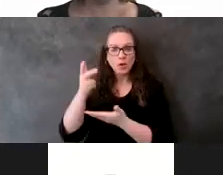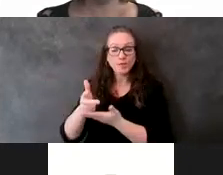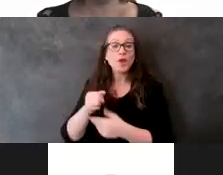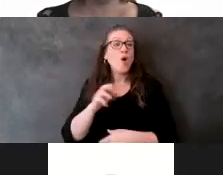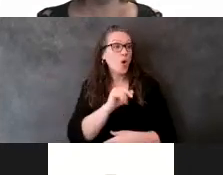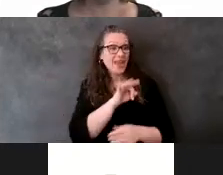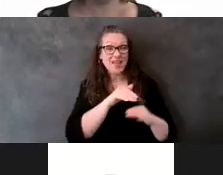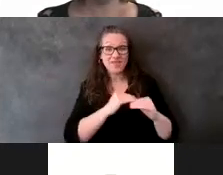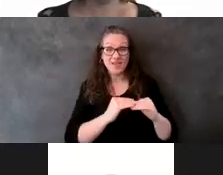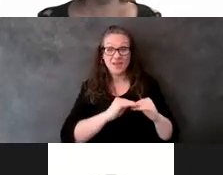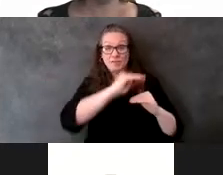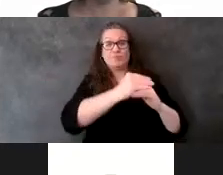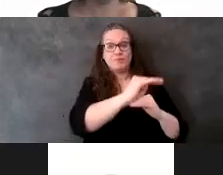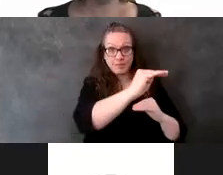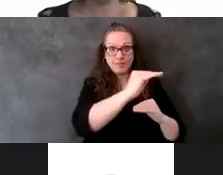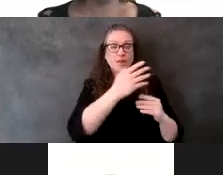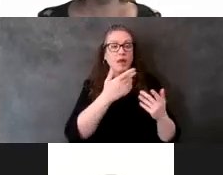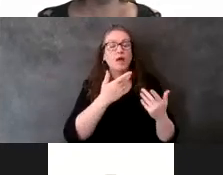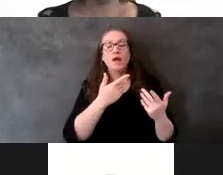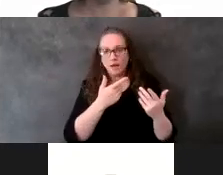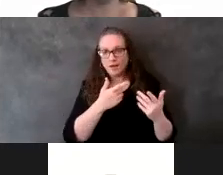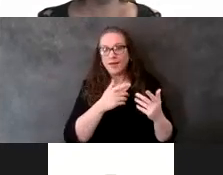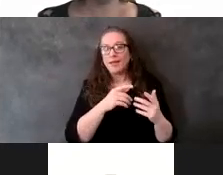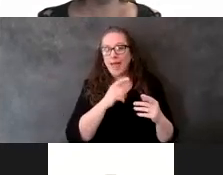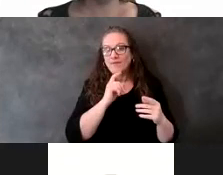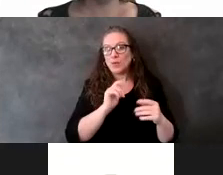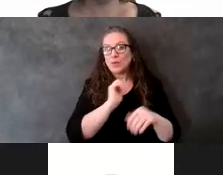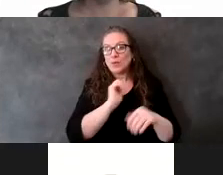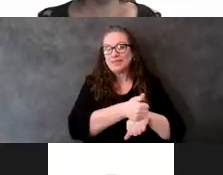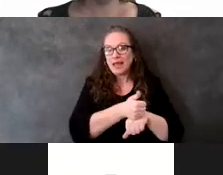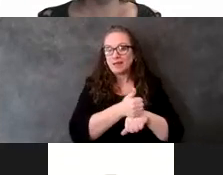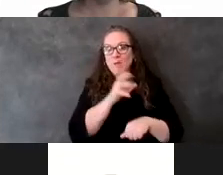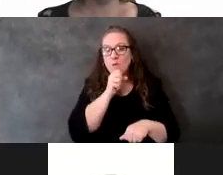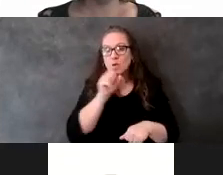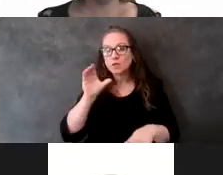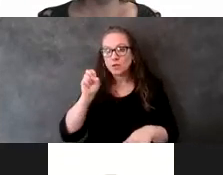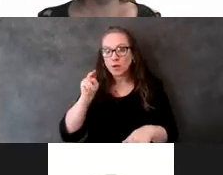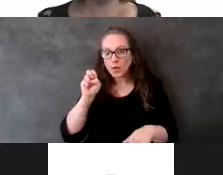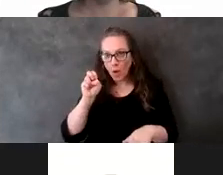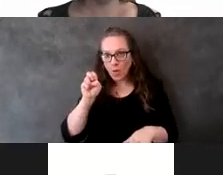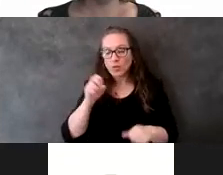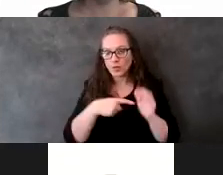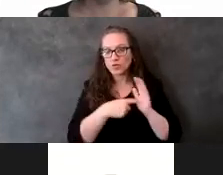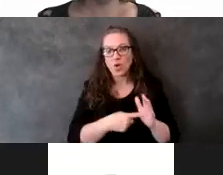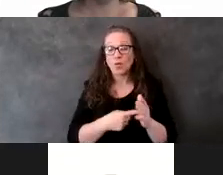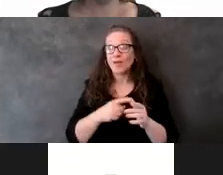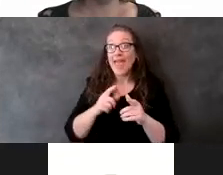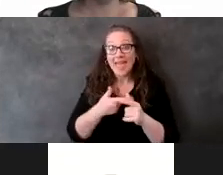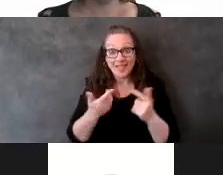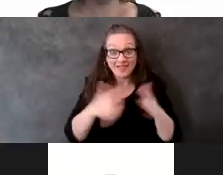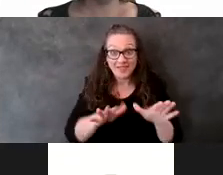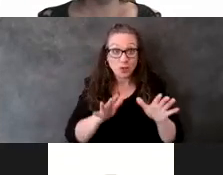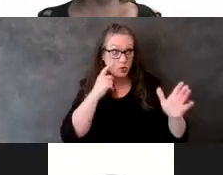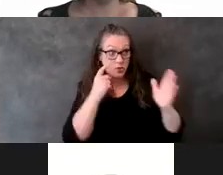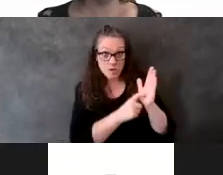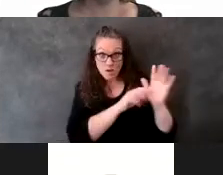then instructing staff how to set all this up properly each day that they open the facility. And in this way, we